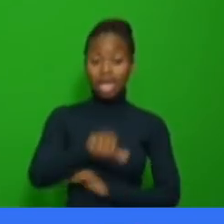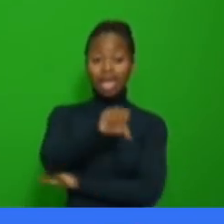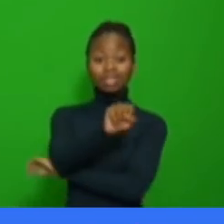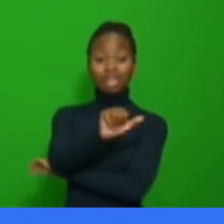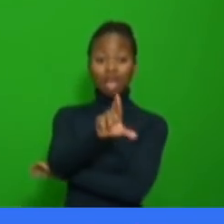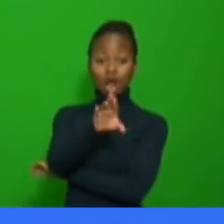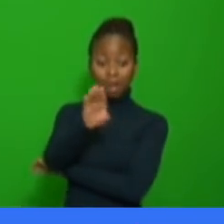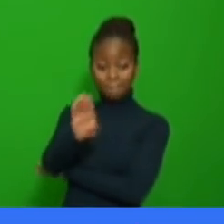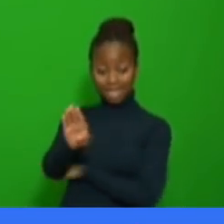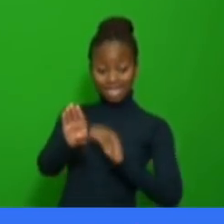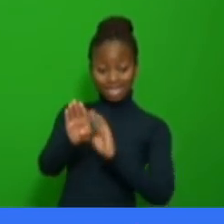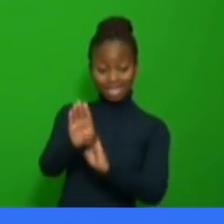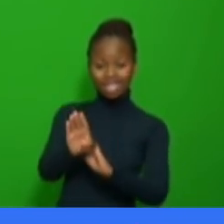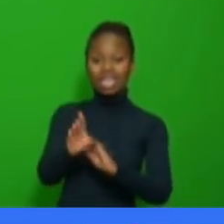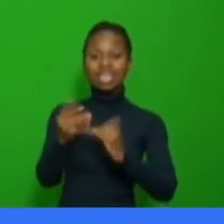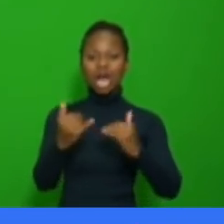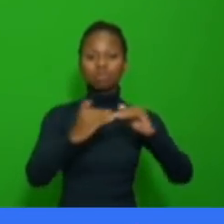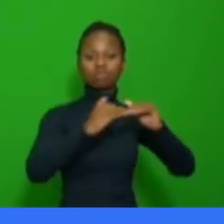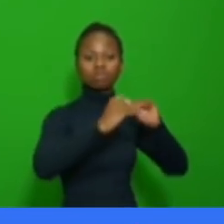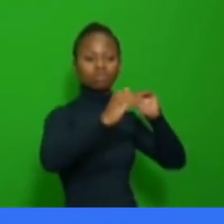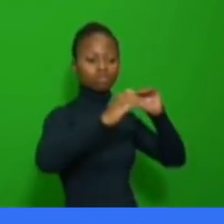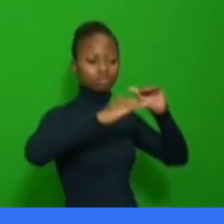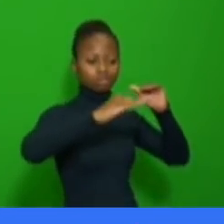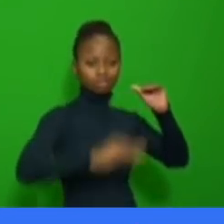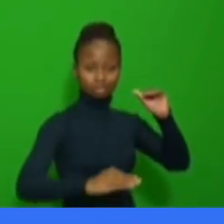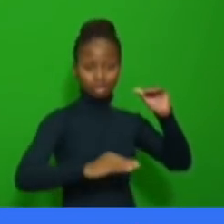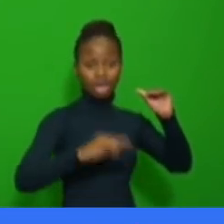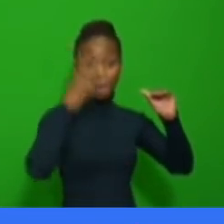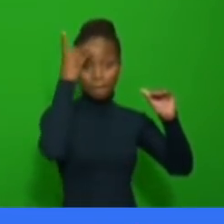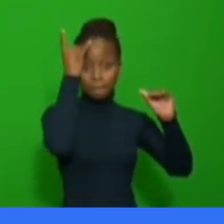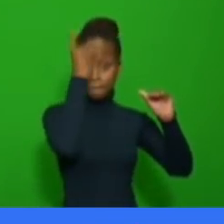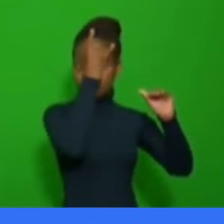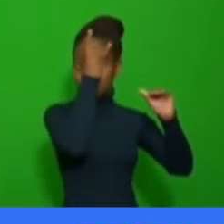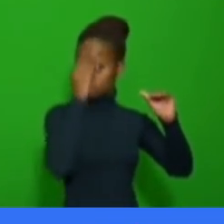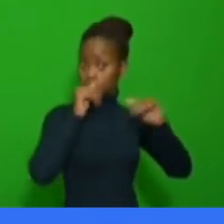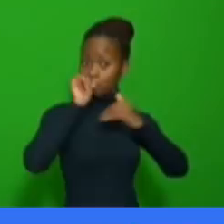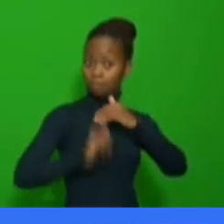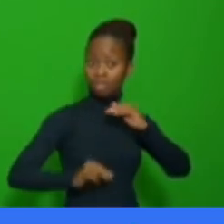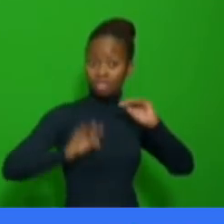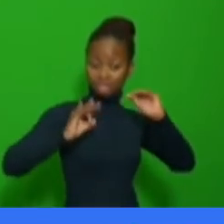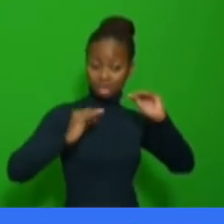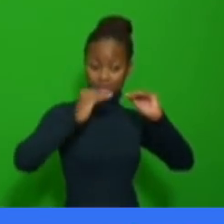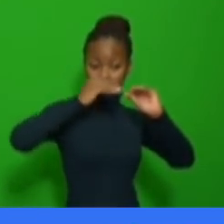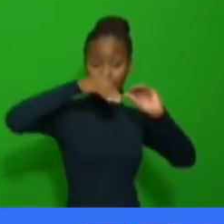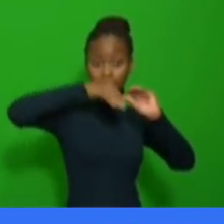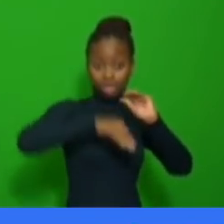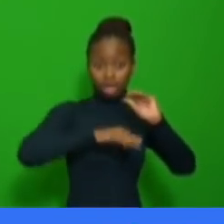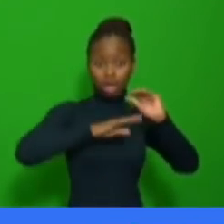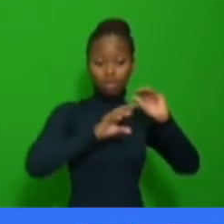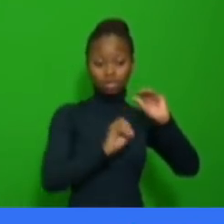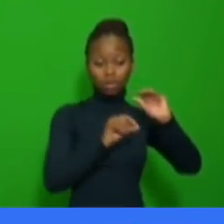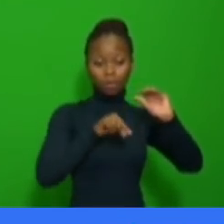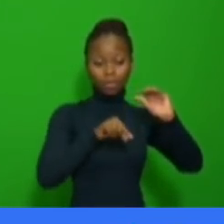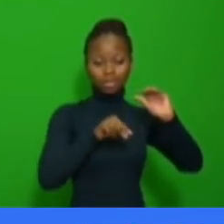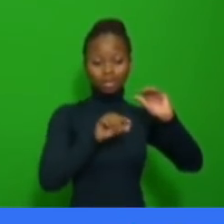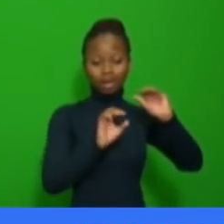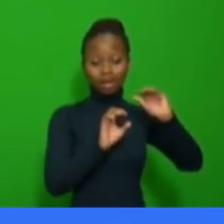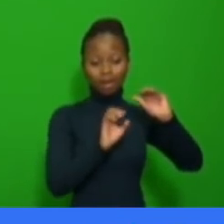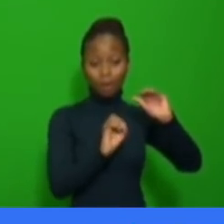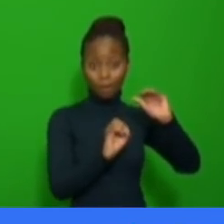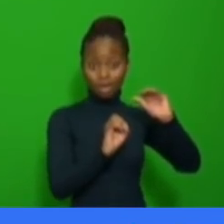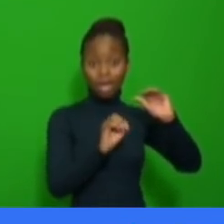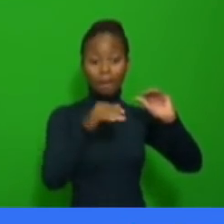Indicator has trended lower since March 2018 and decreased further by 0.4% in